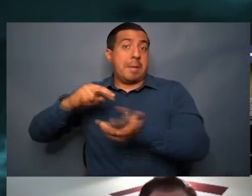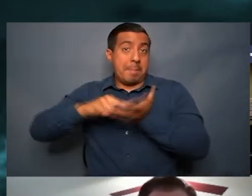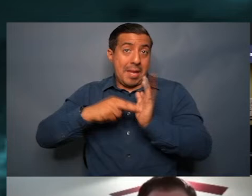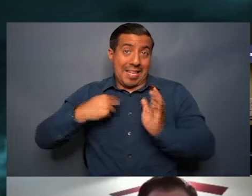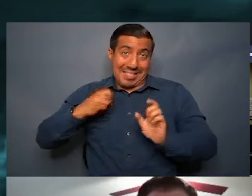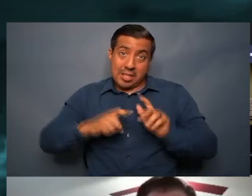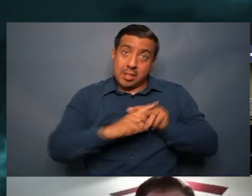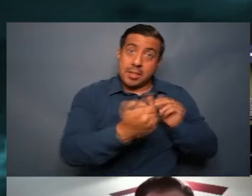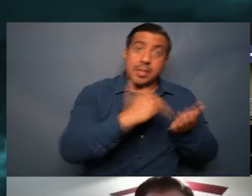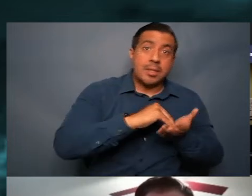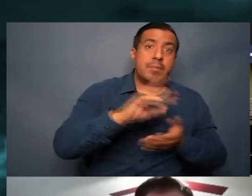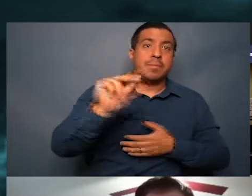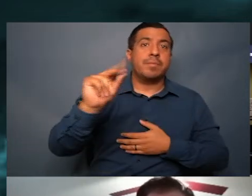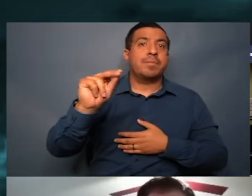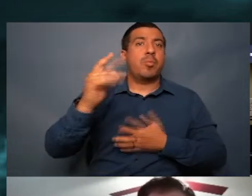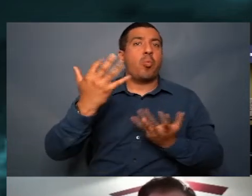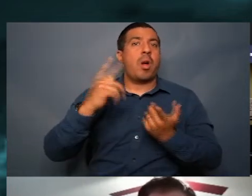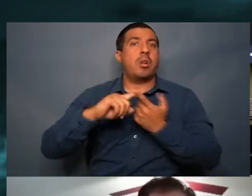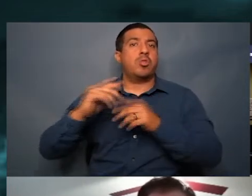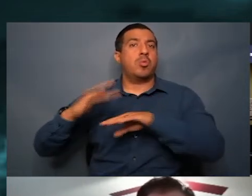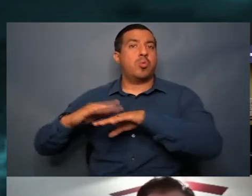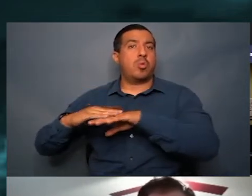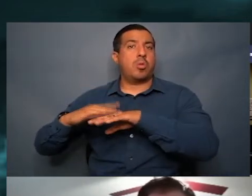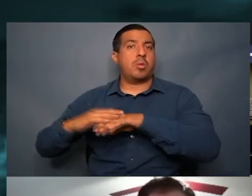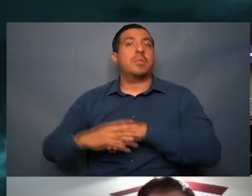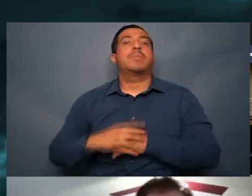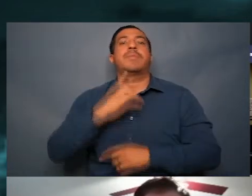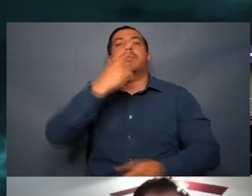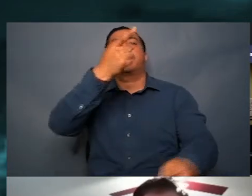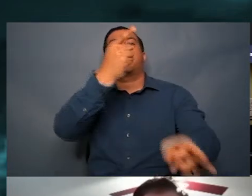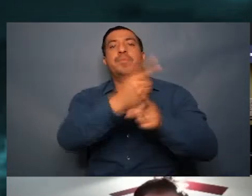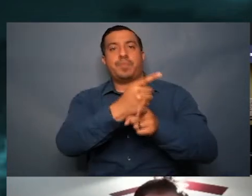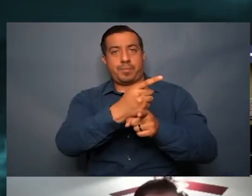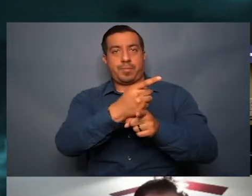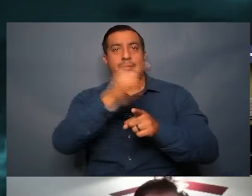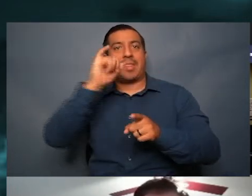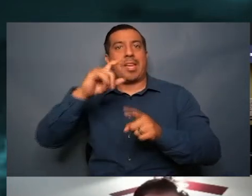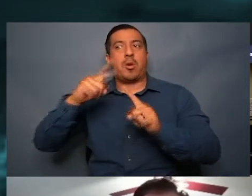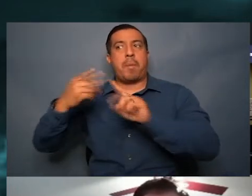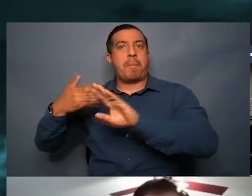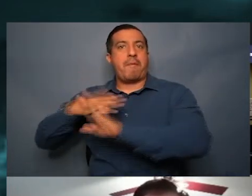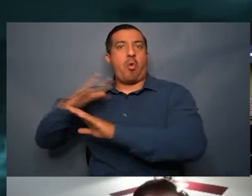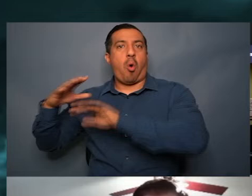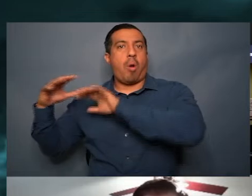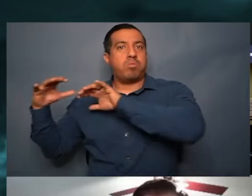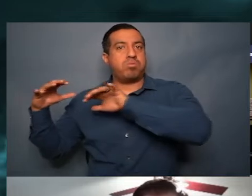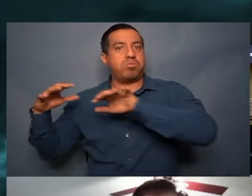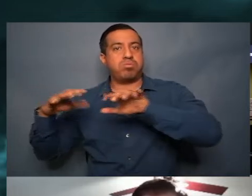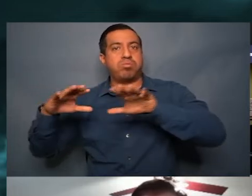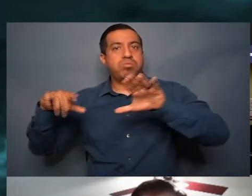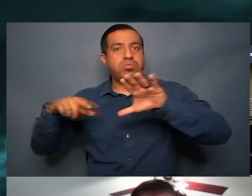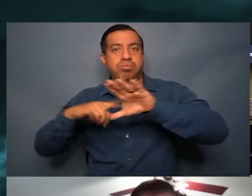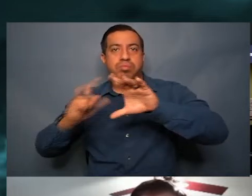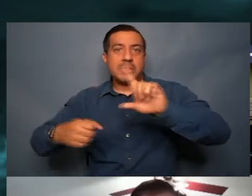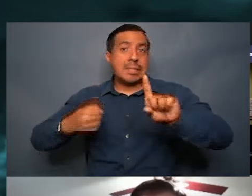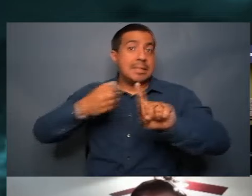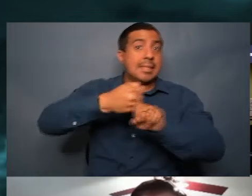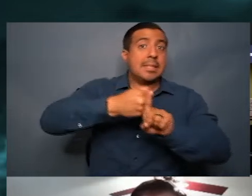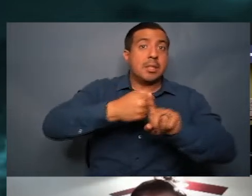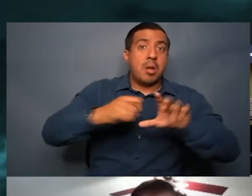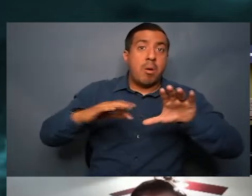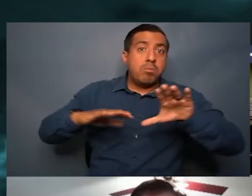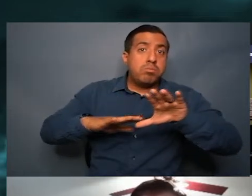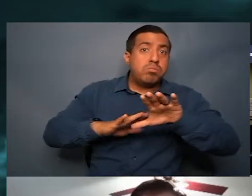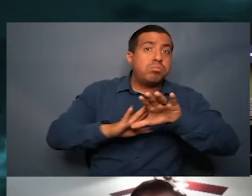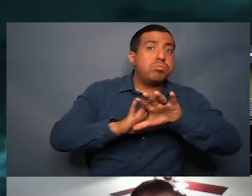Jeff, I couldn't agree with you more, because that was a post-landfall determination. And then we're going to take appropriate actions as